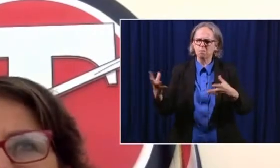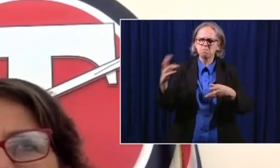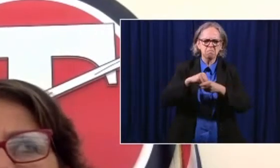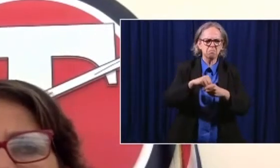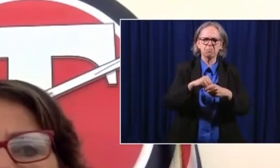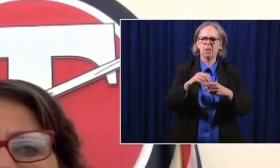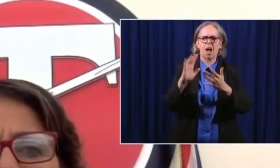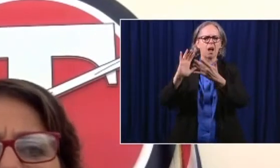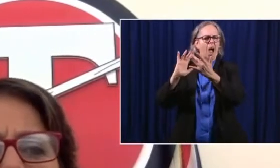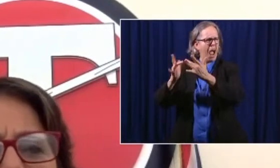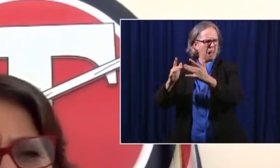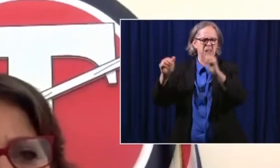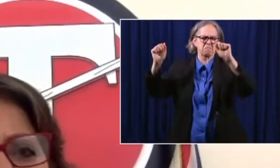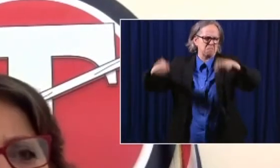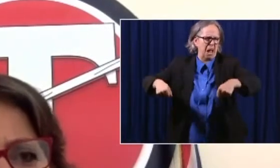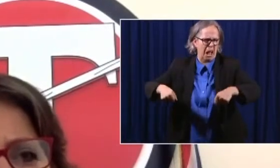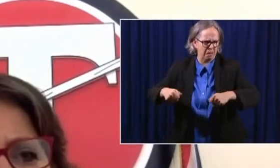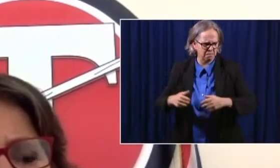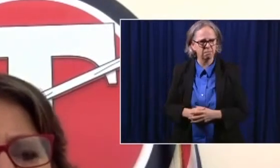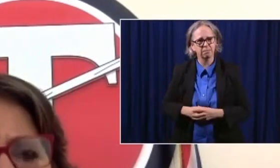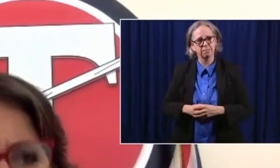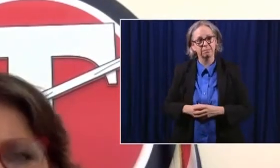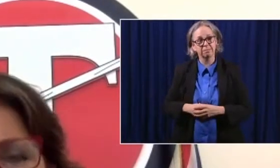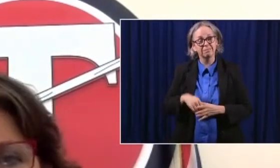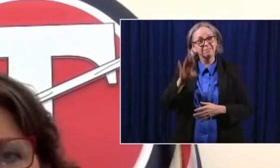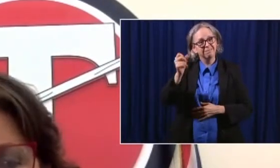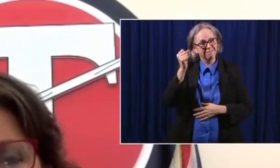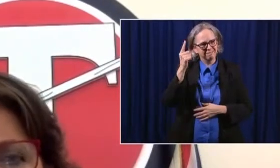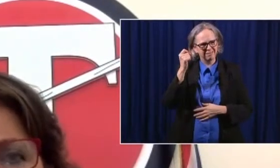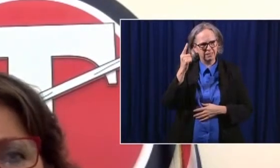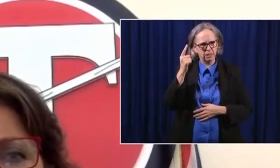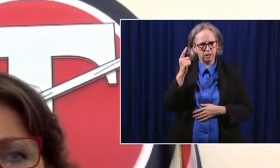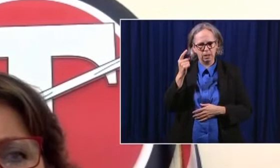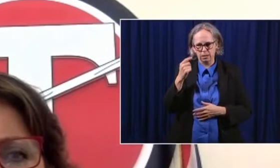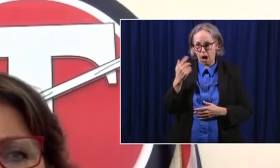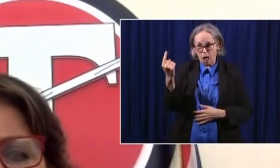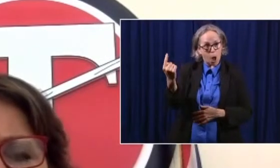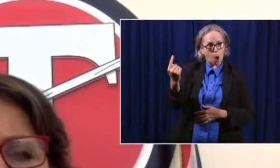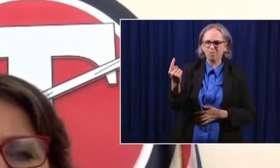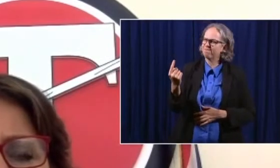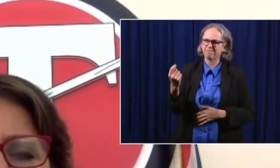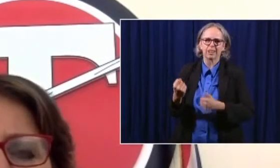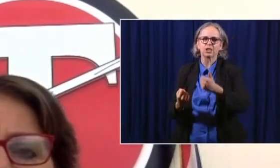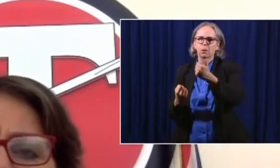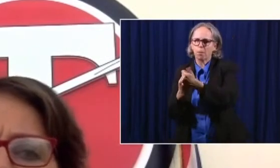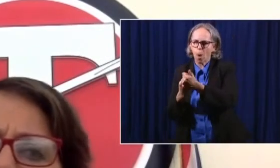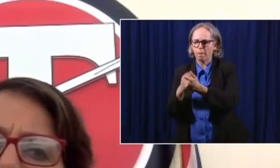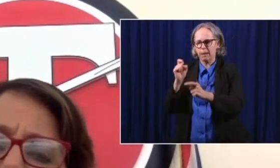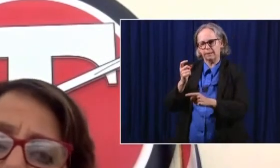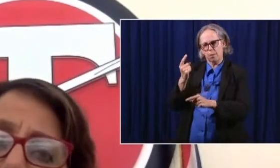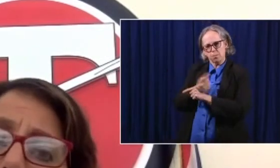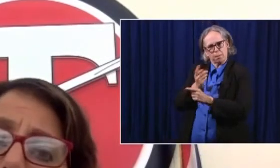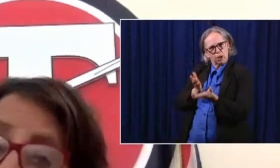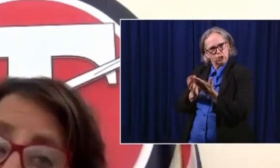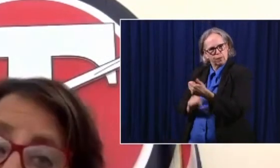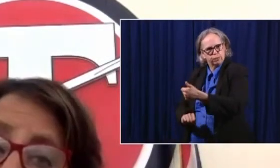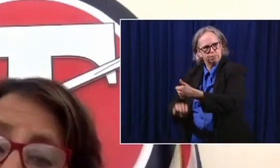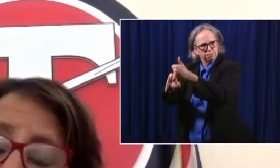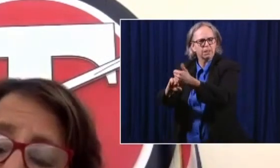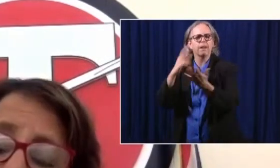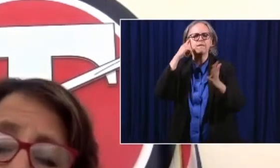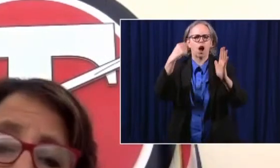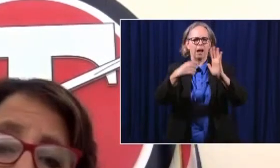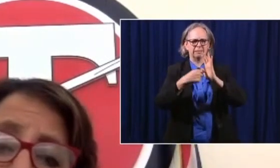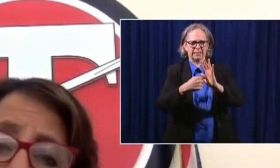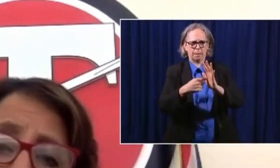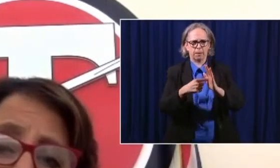learning if we have the proper support and services in place. So, for example, our intervention